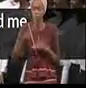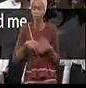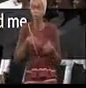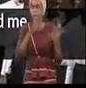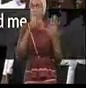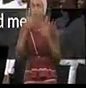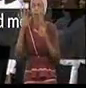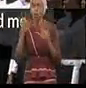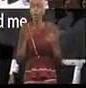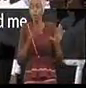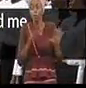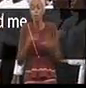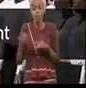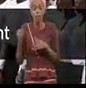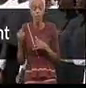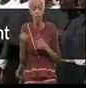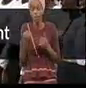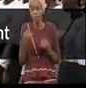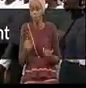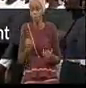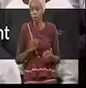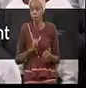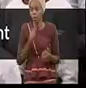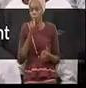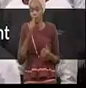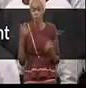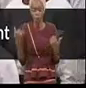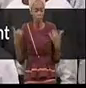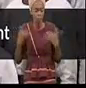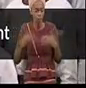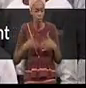snow. Now I'm very